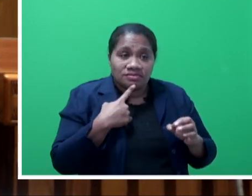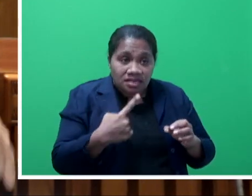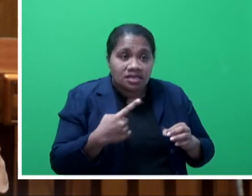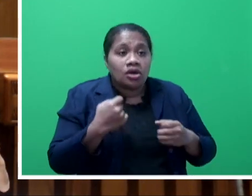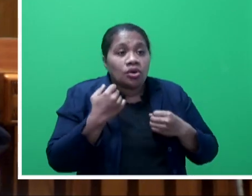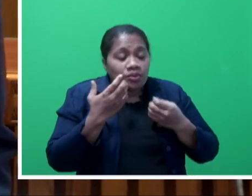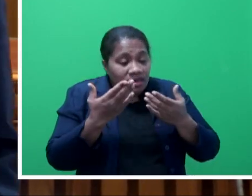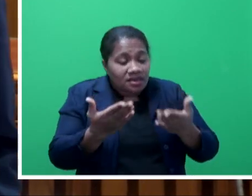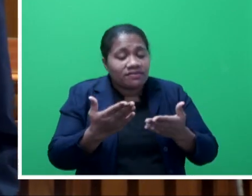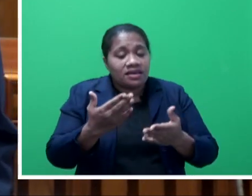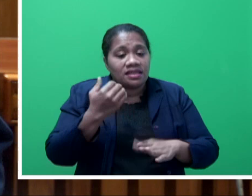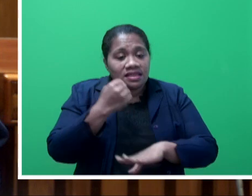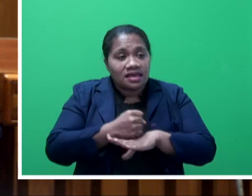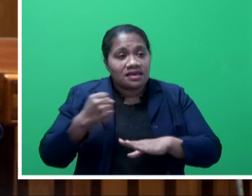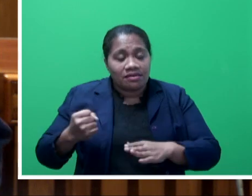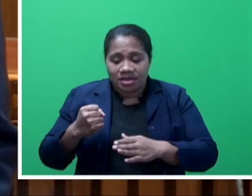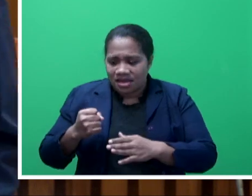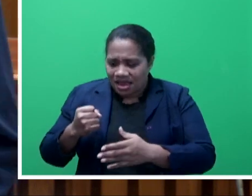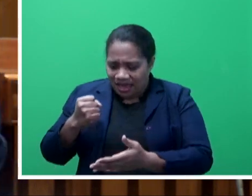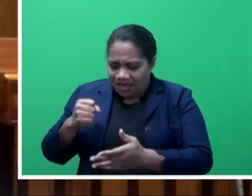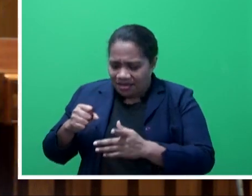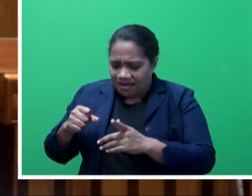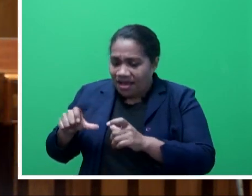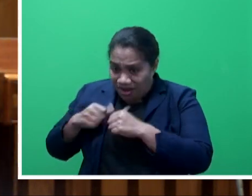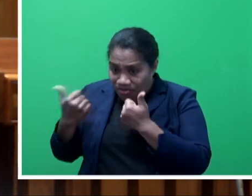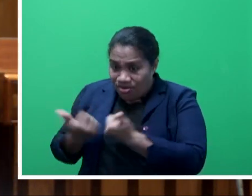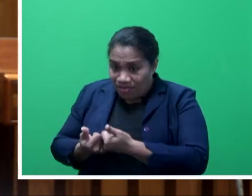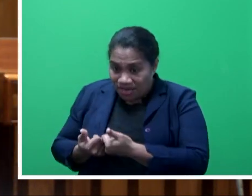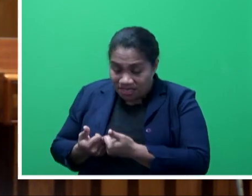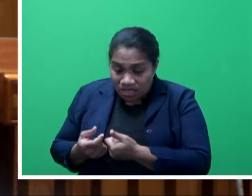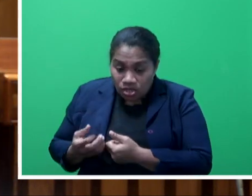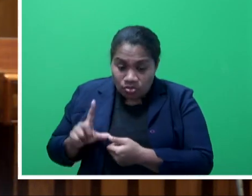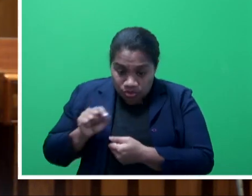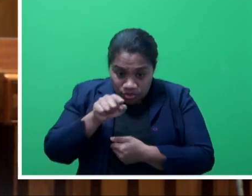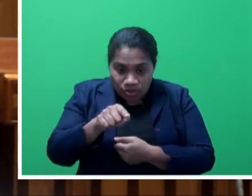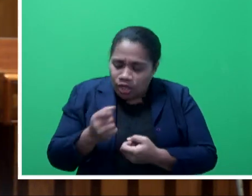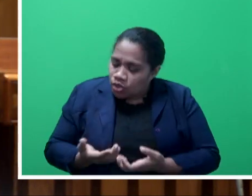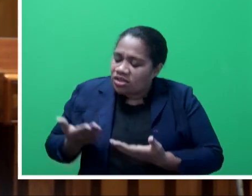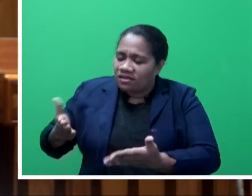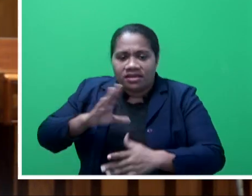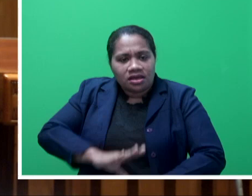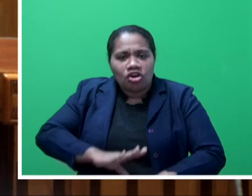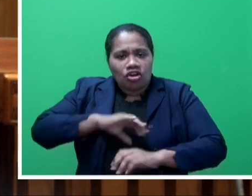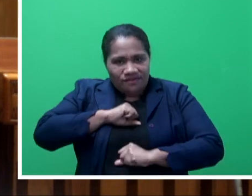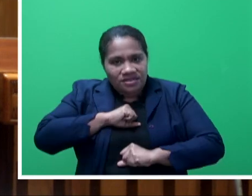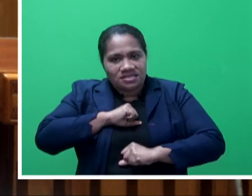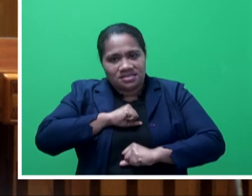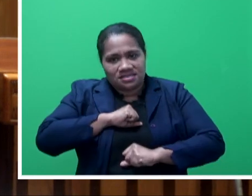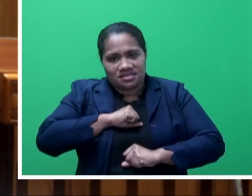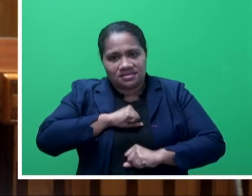government guarantee to these institutions, you are giving them a huge level of confidence